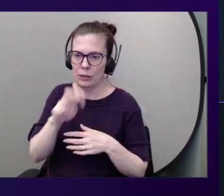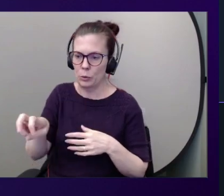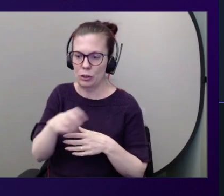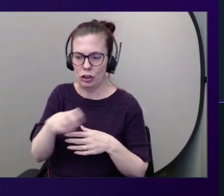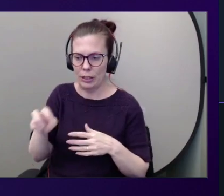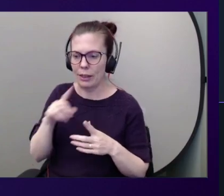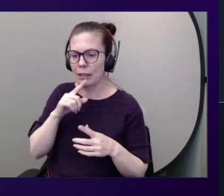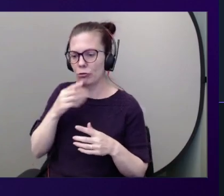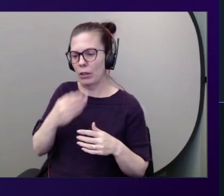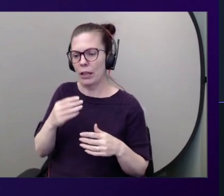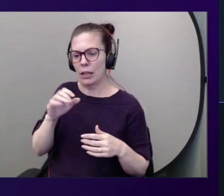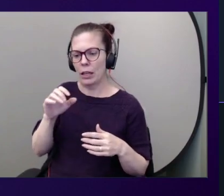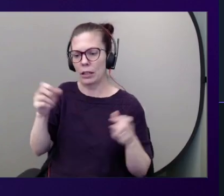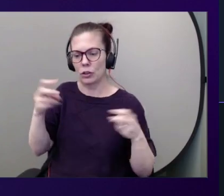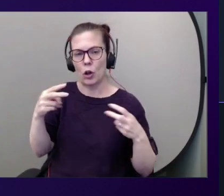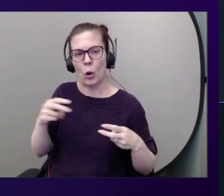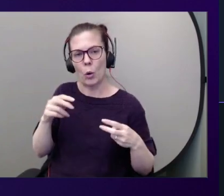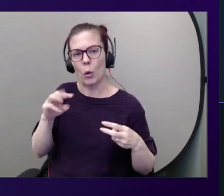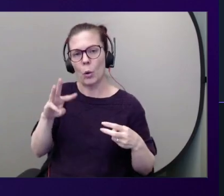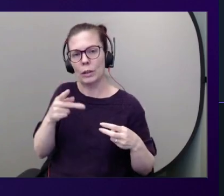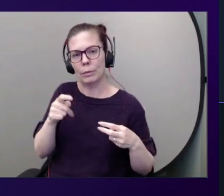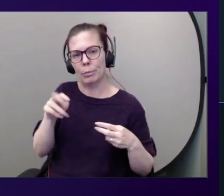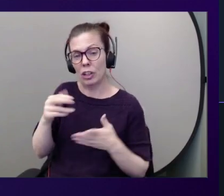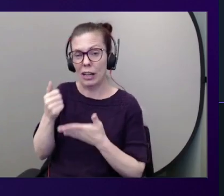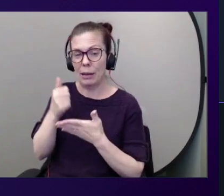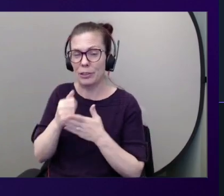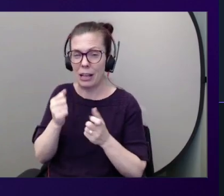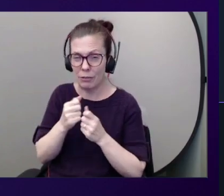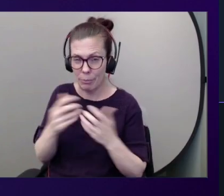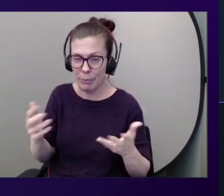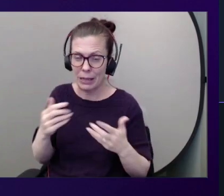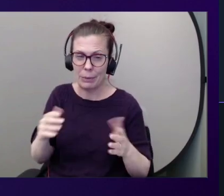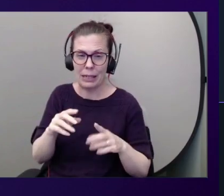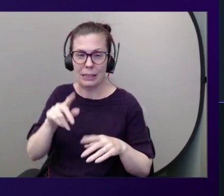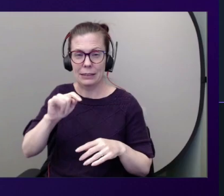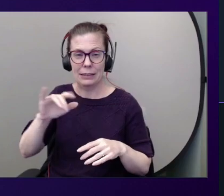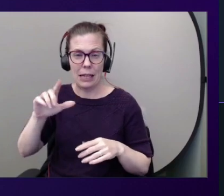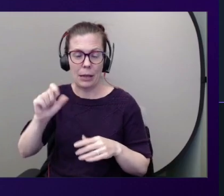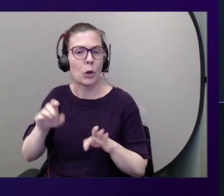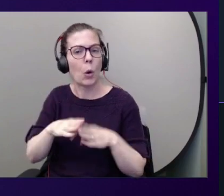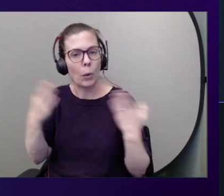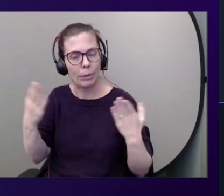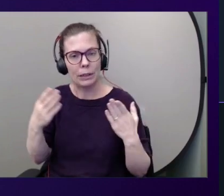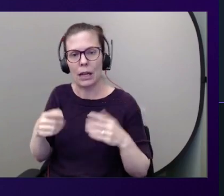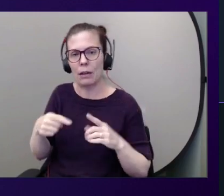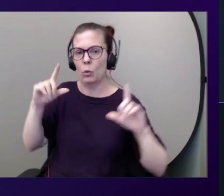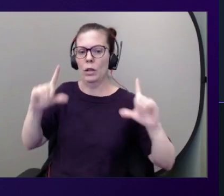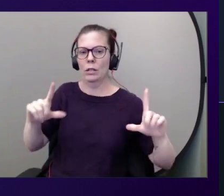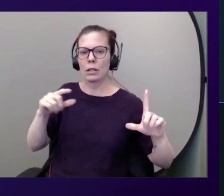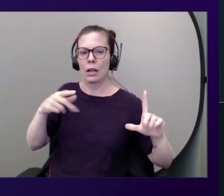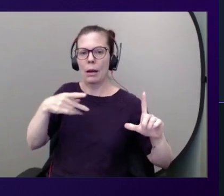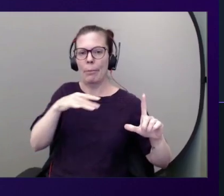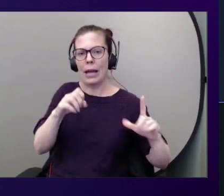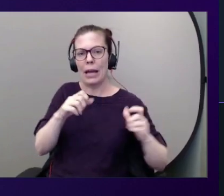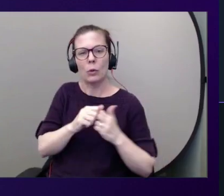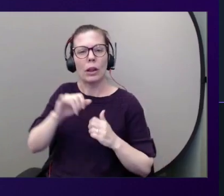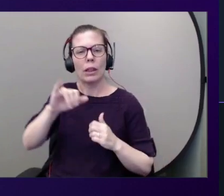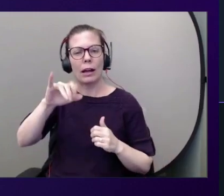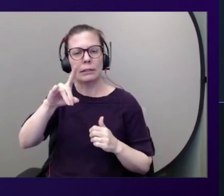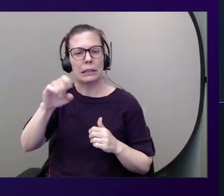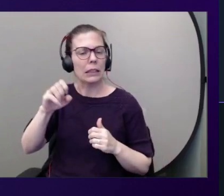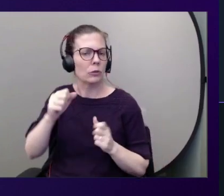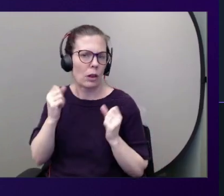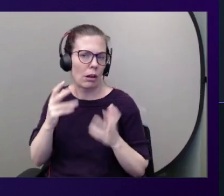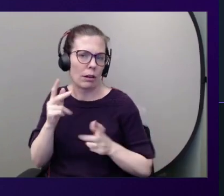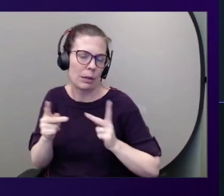really helps with because you're not having to have a million tabs open. You can just work with one pane in your IDE, which for a lot of people is just a